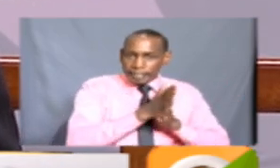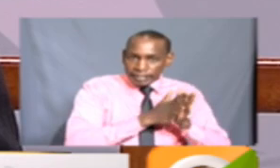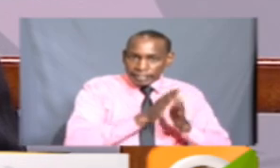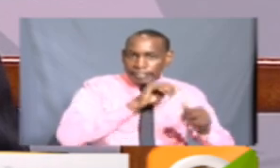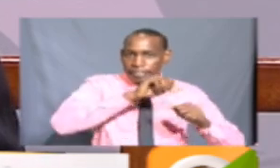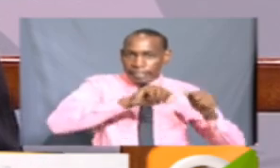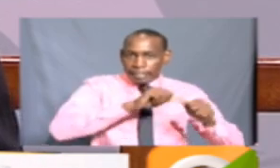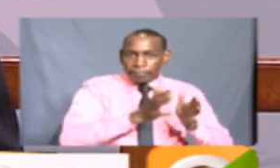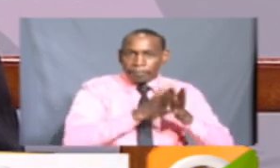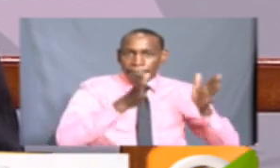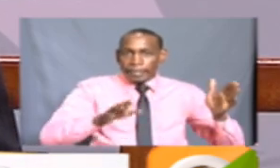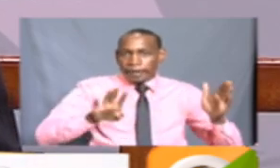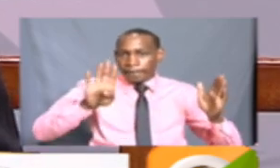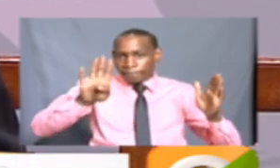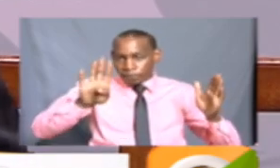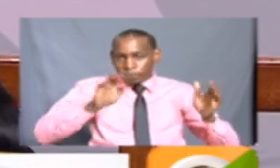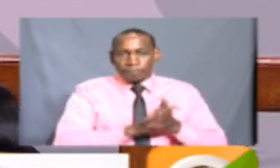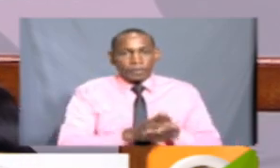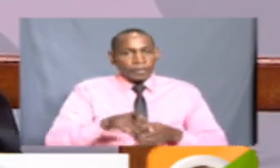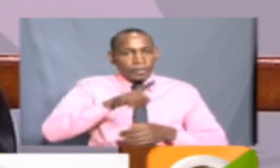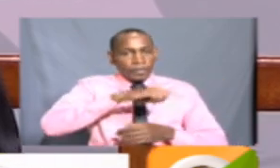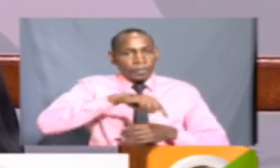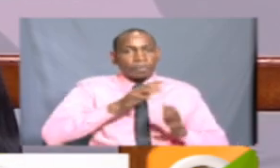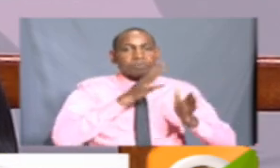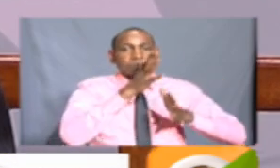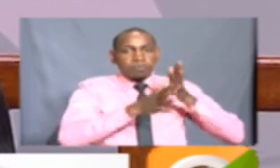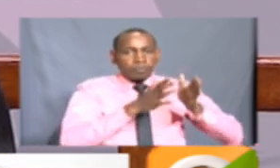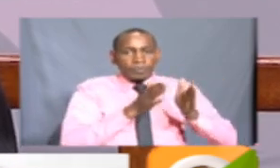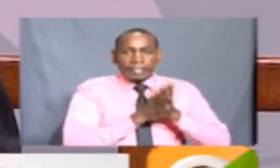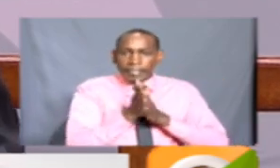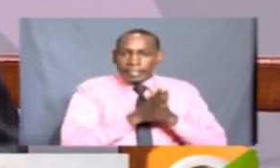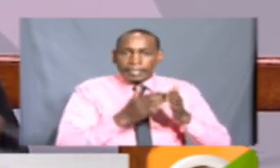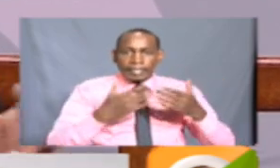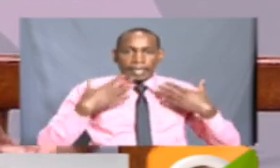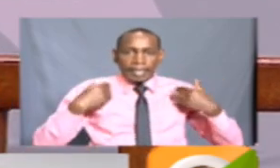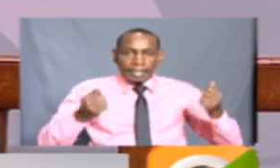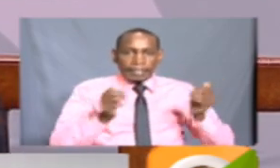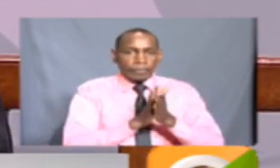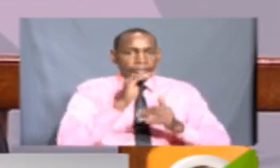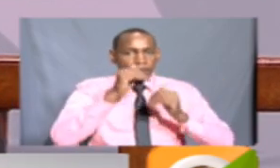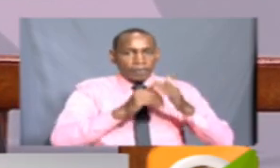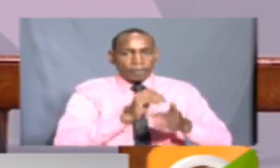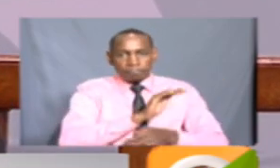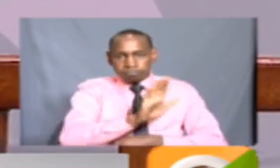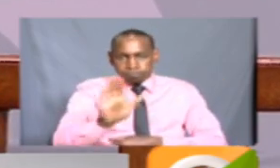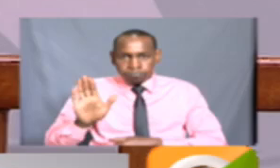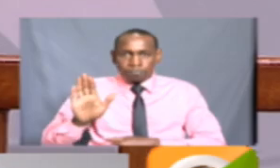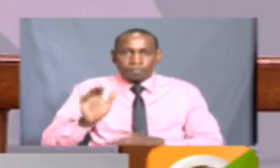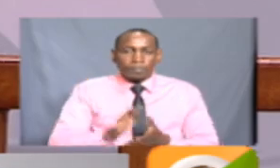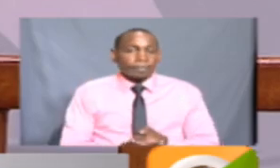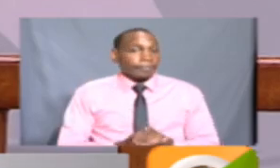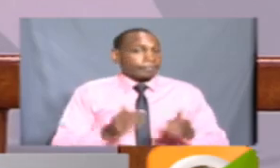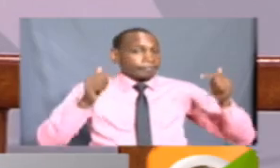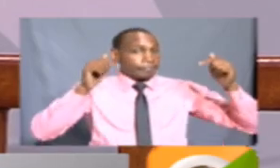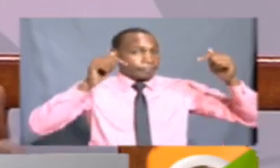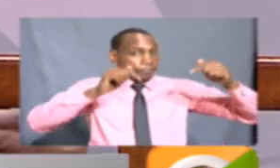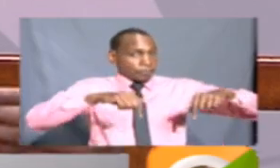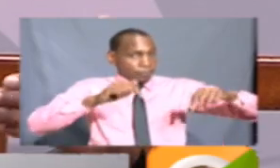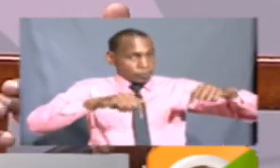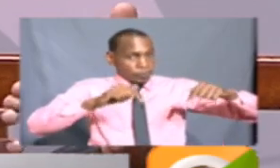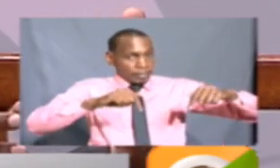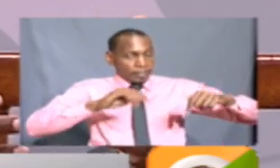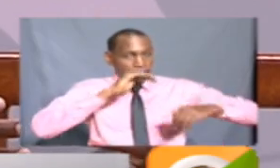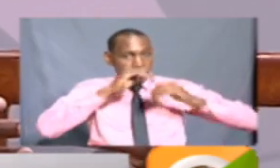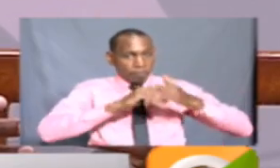about the Big Four. Yeah. We used to talk with enthusiasm about health and all these other things. Today,